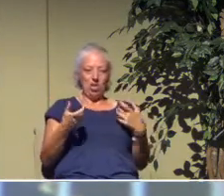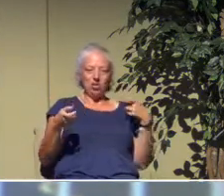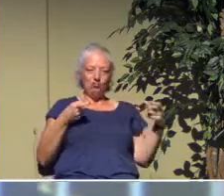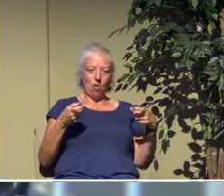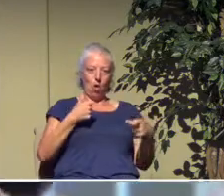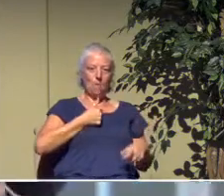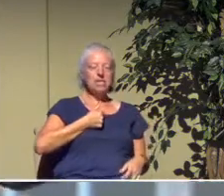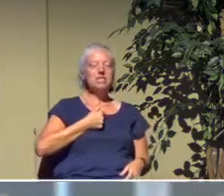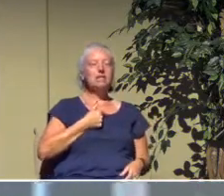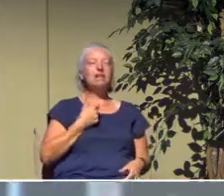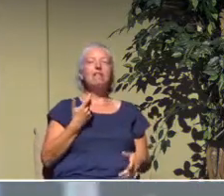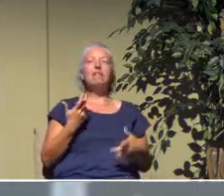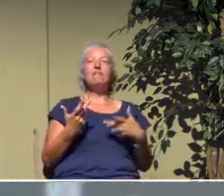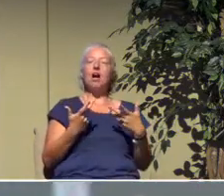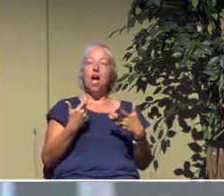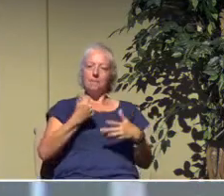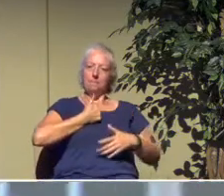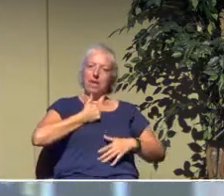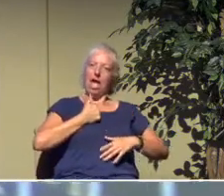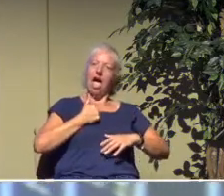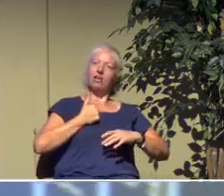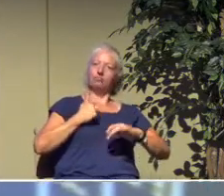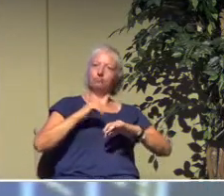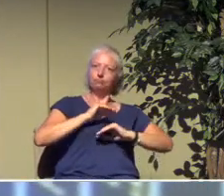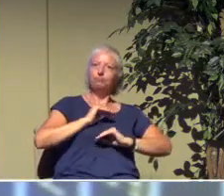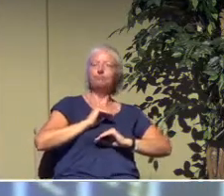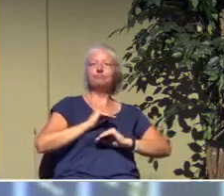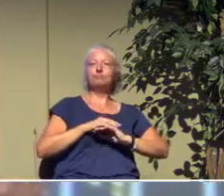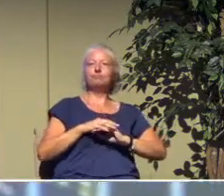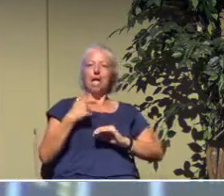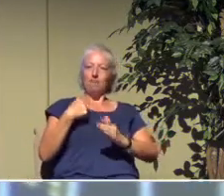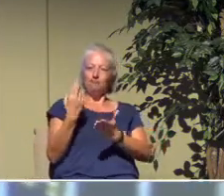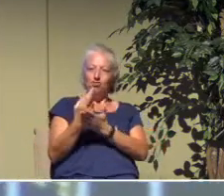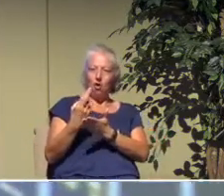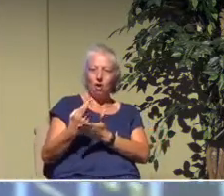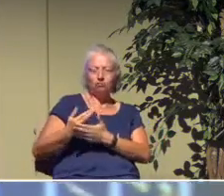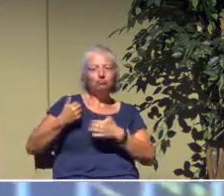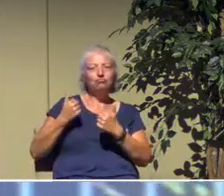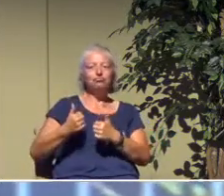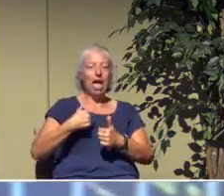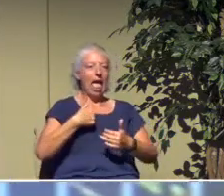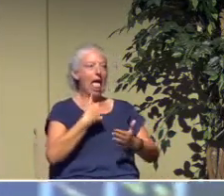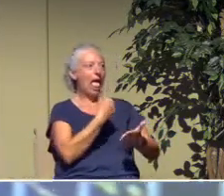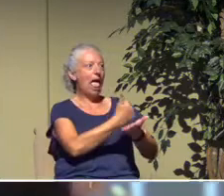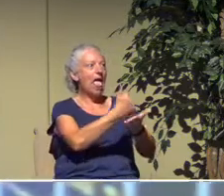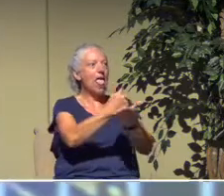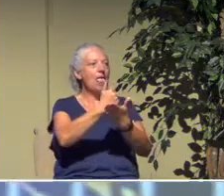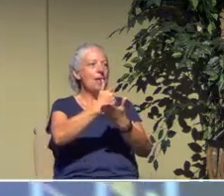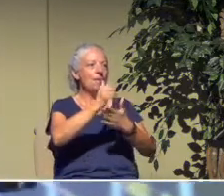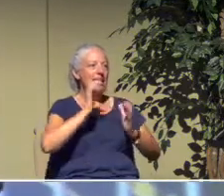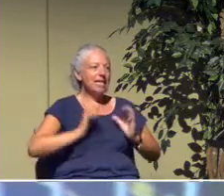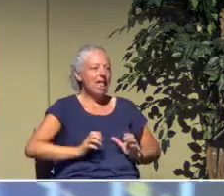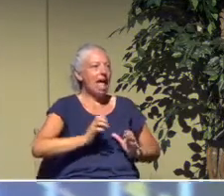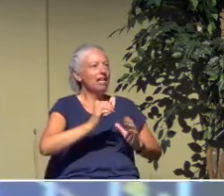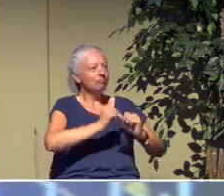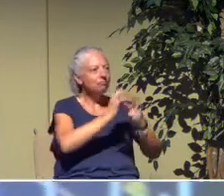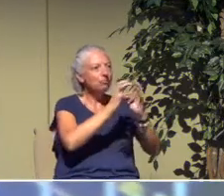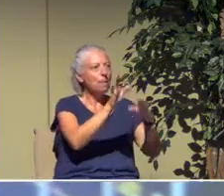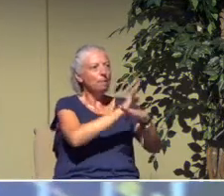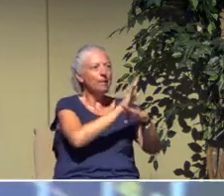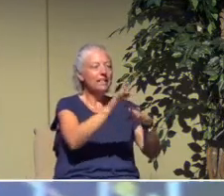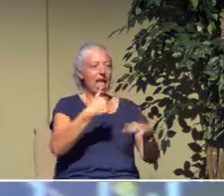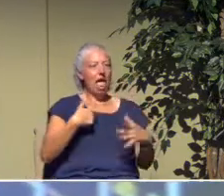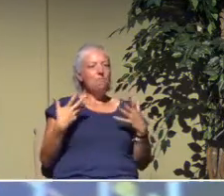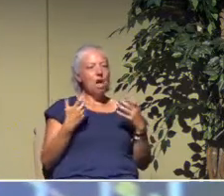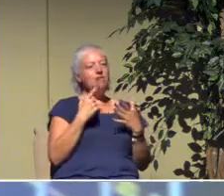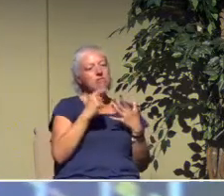wanted to be self-reliant. I wanted to be resourceful. I wanted to prove that I could start businesses and help clients and be well-known and do all these things. And I said,